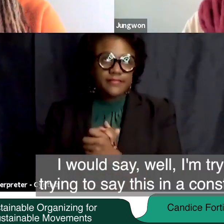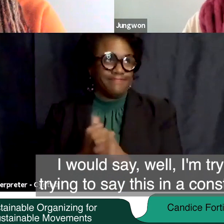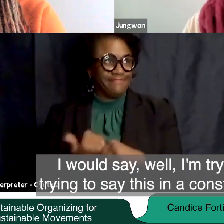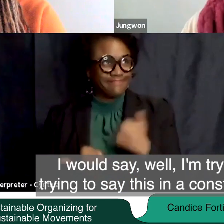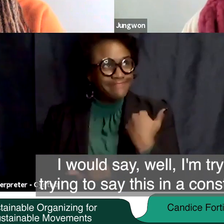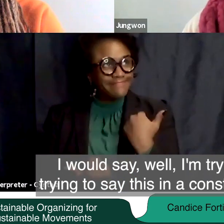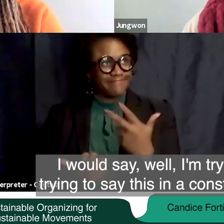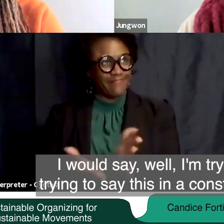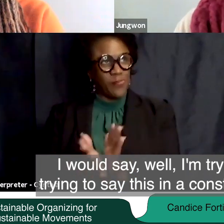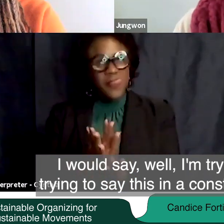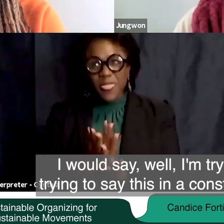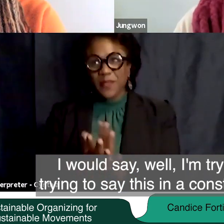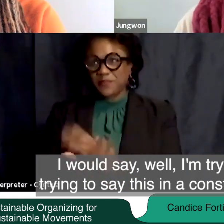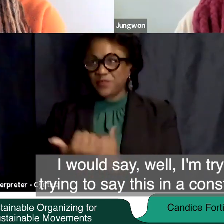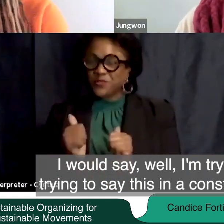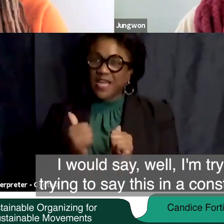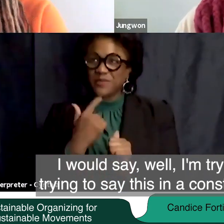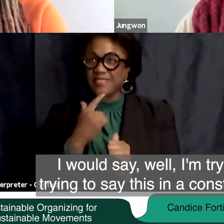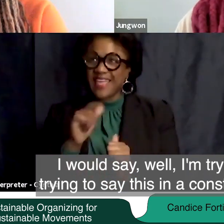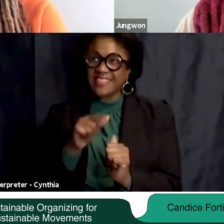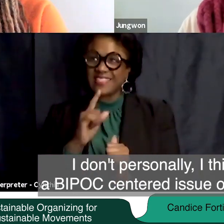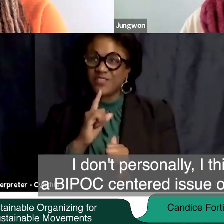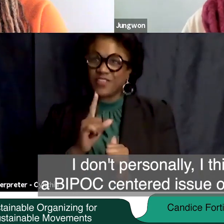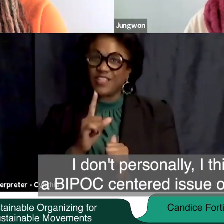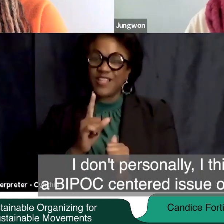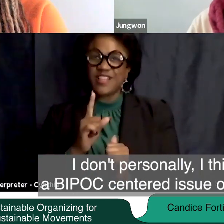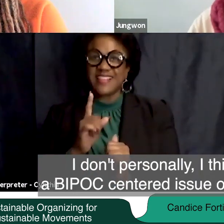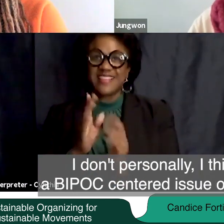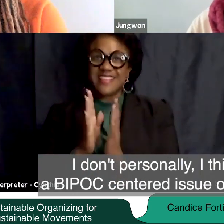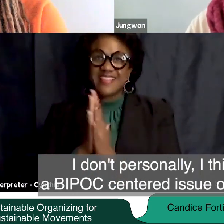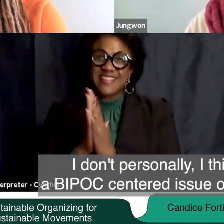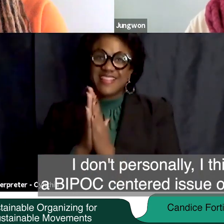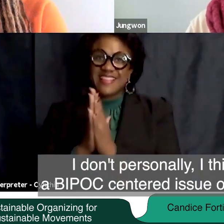I'm trying to say this in a constructive way.